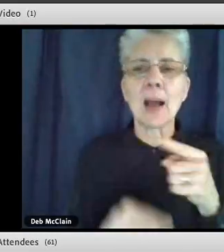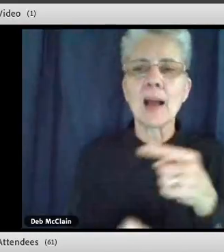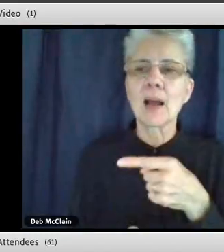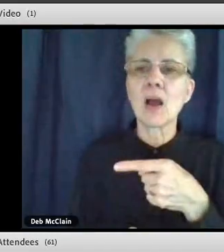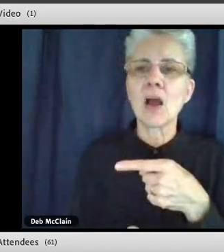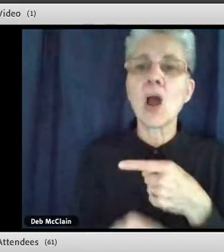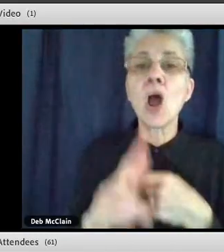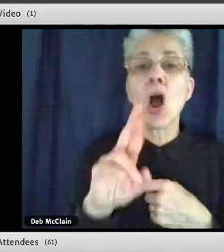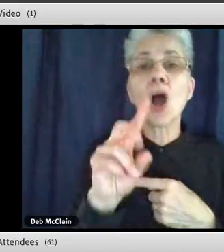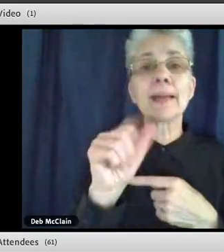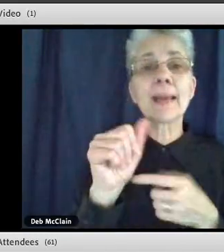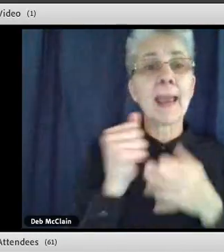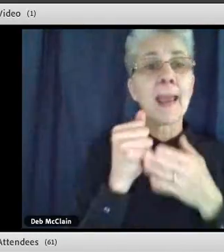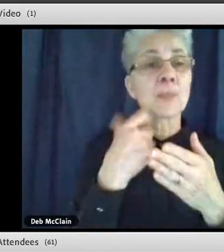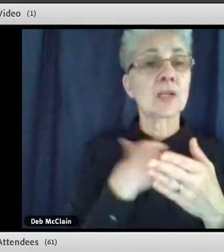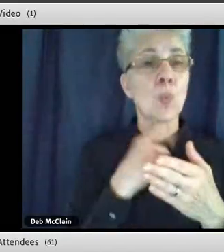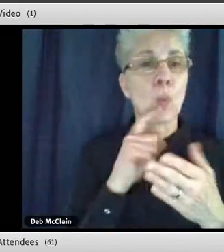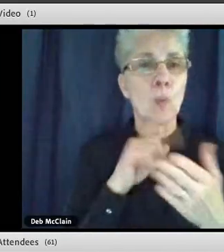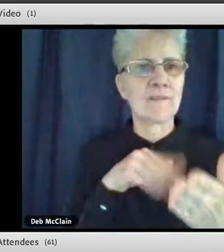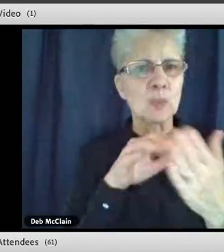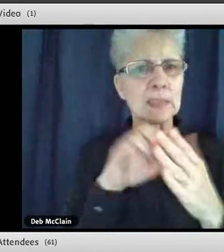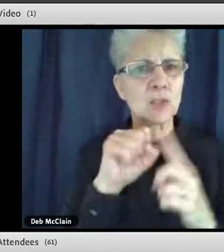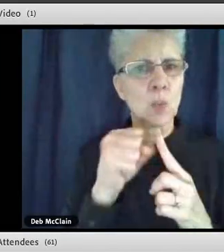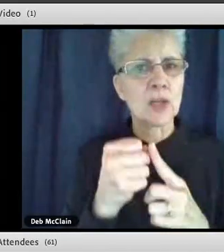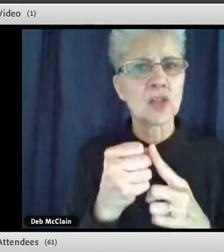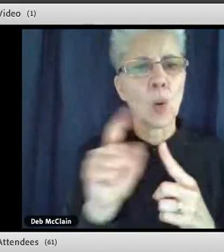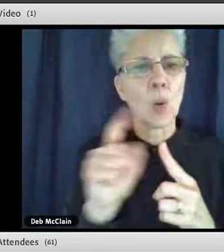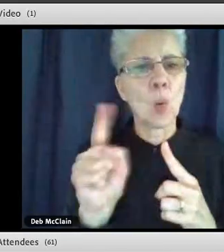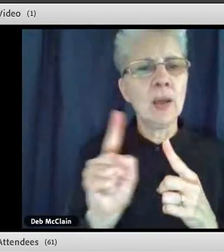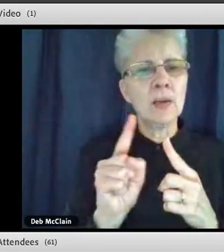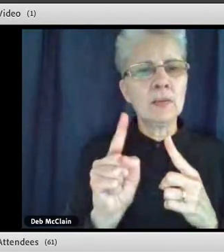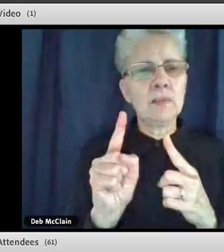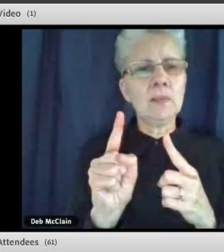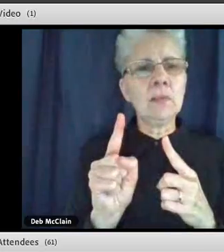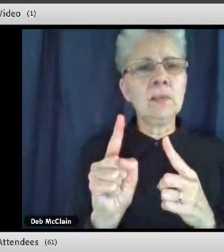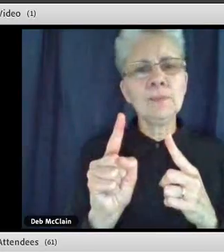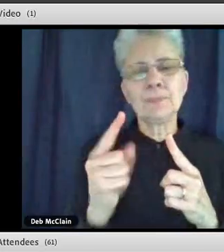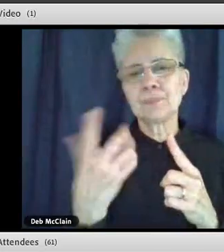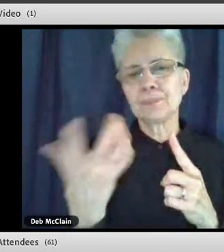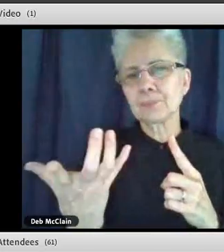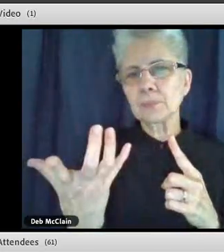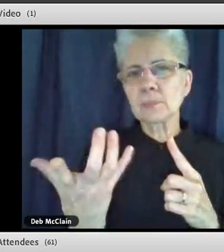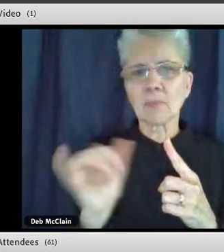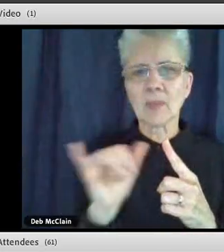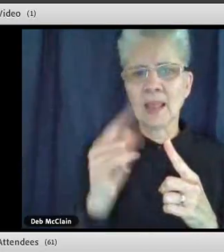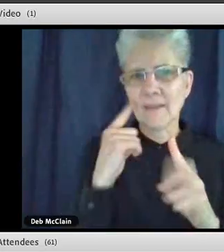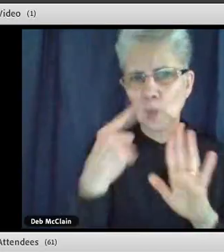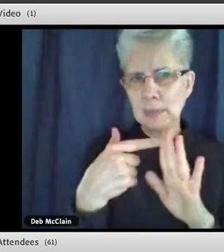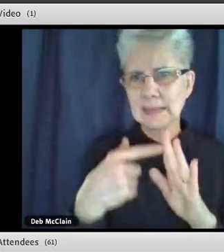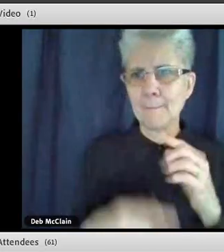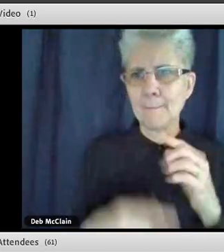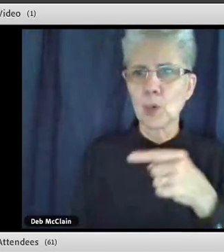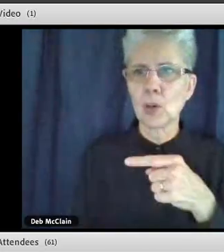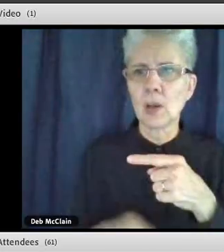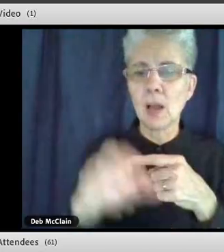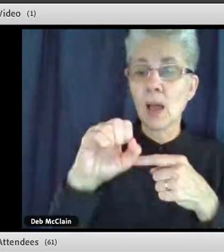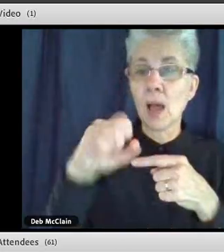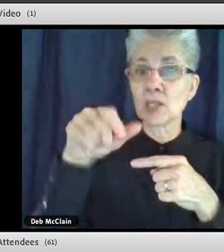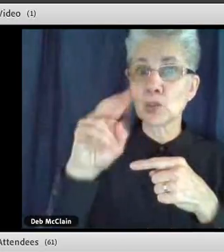are faced with situations where, like, so for example, like a pseudonym. Okay, so does